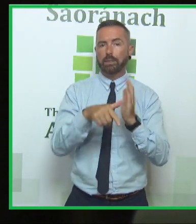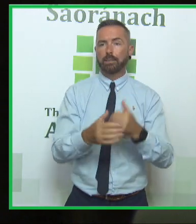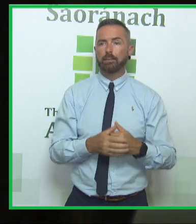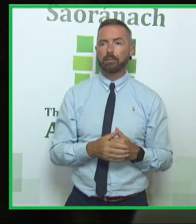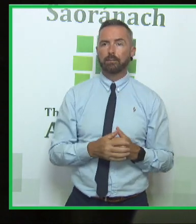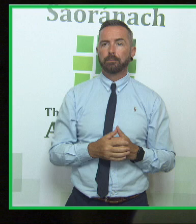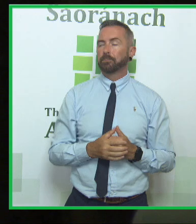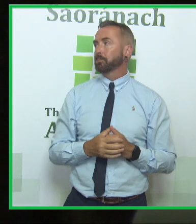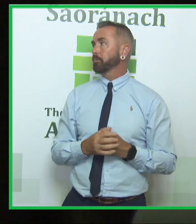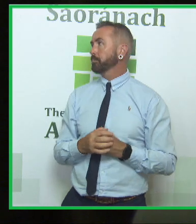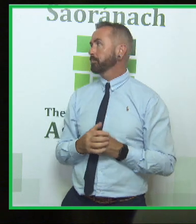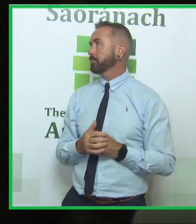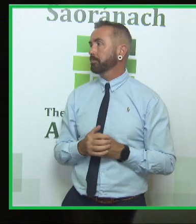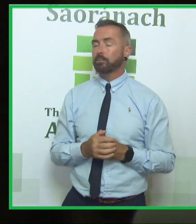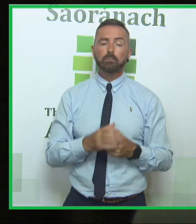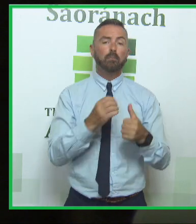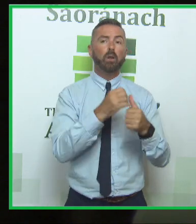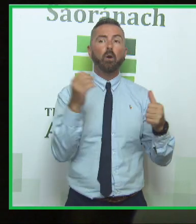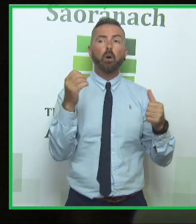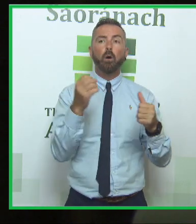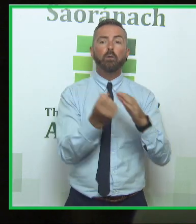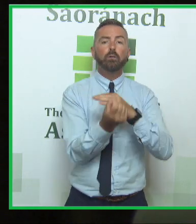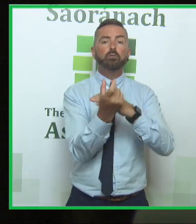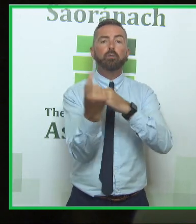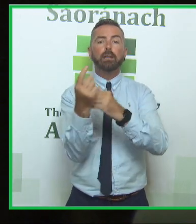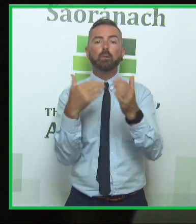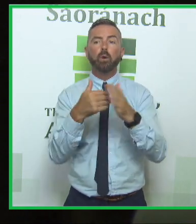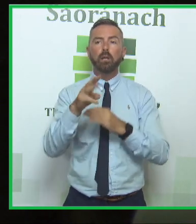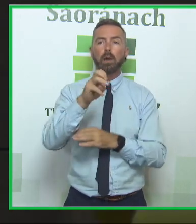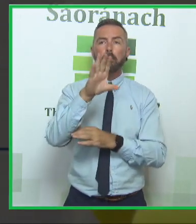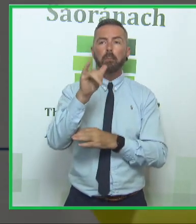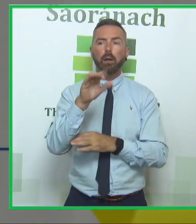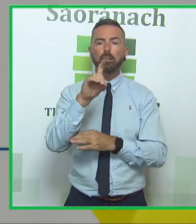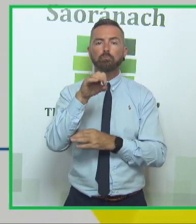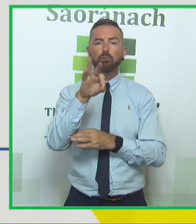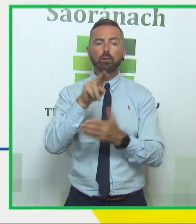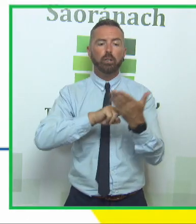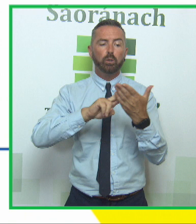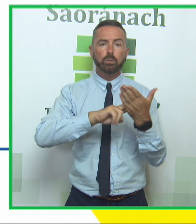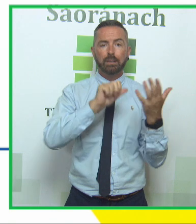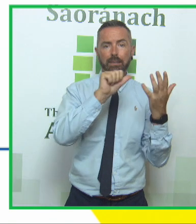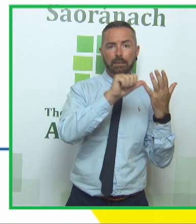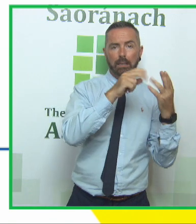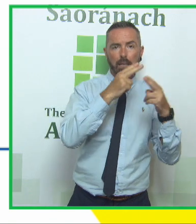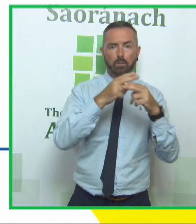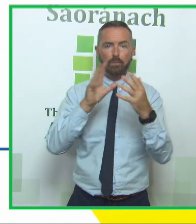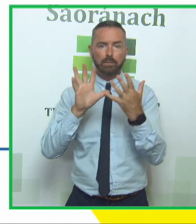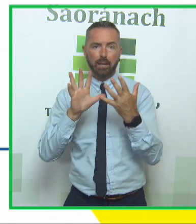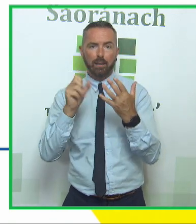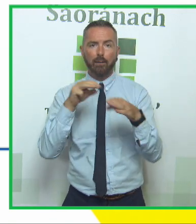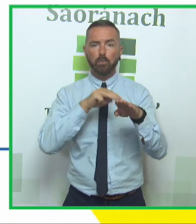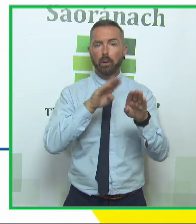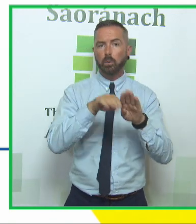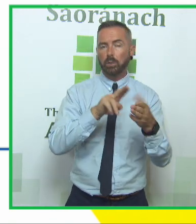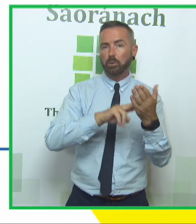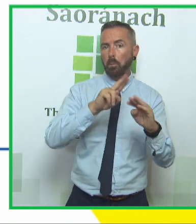Other trends that we saw relate to polydrug use. So we're seeing in our data that nearly 6 in 10 had problem use of